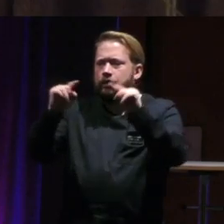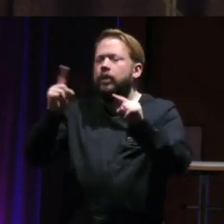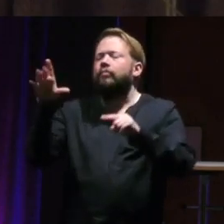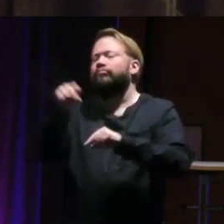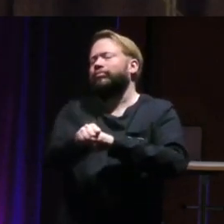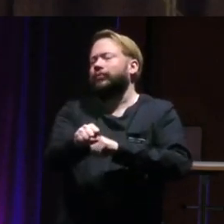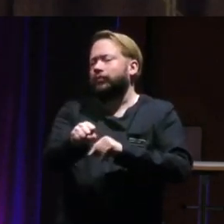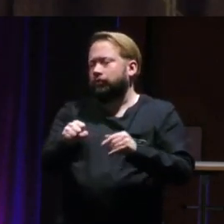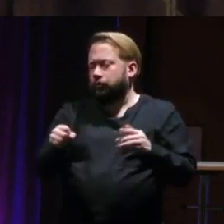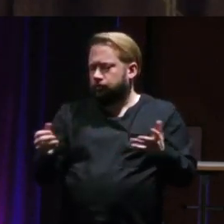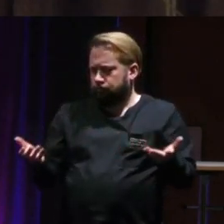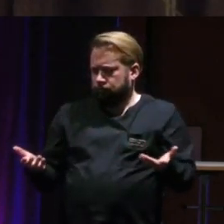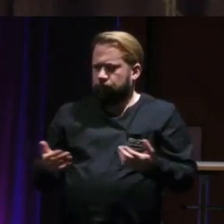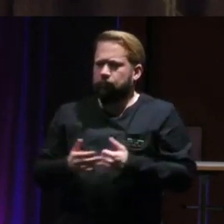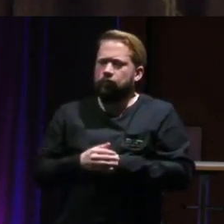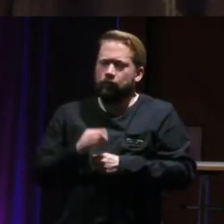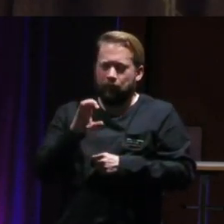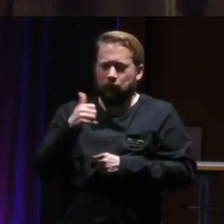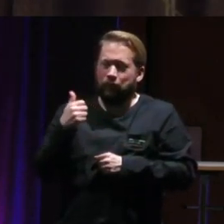FSB officers.